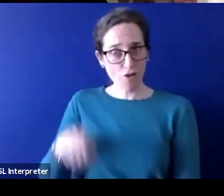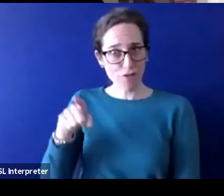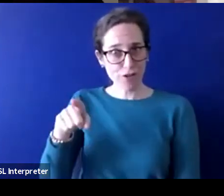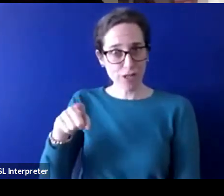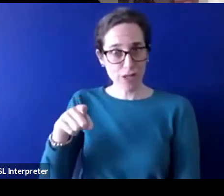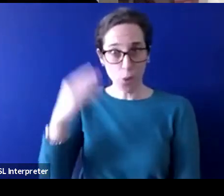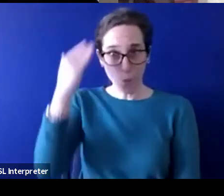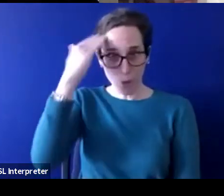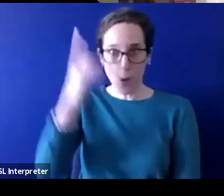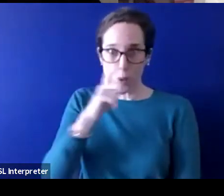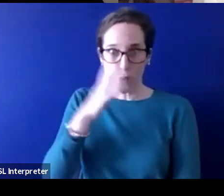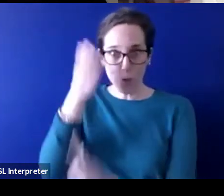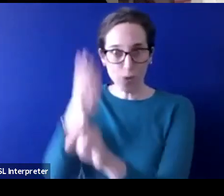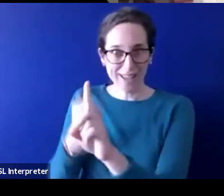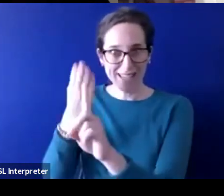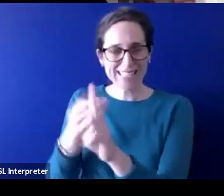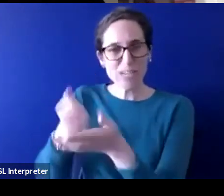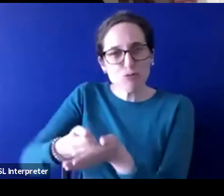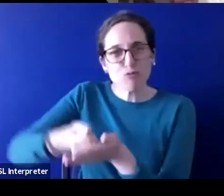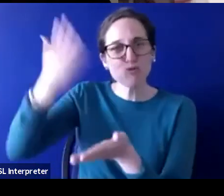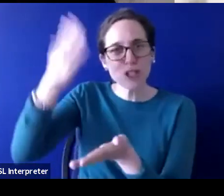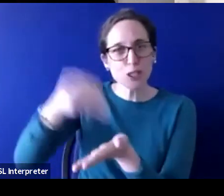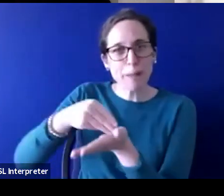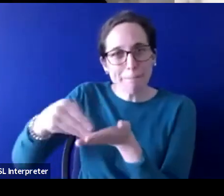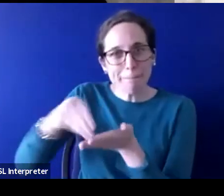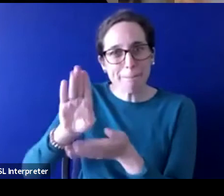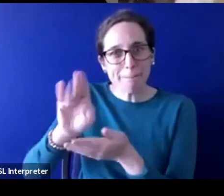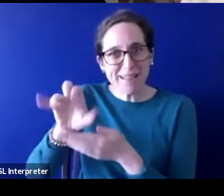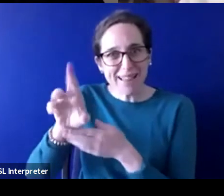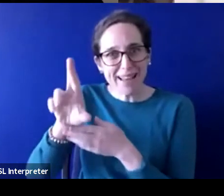who he is. He's the richest billionaire at the youngest age.